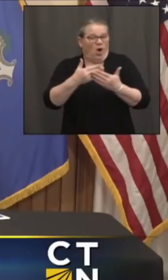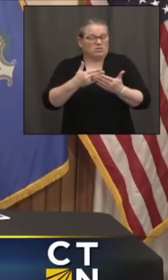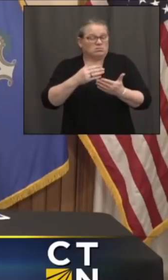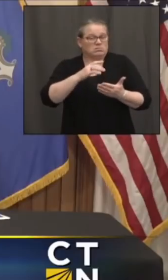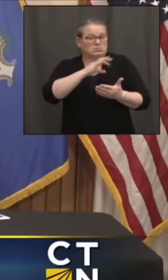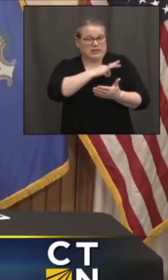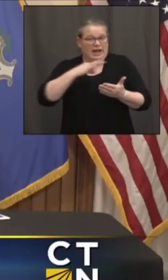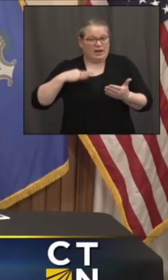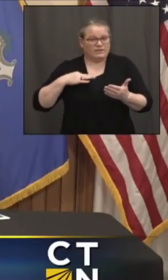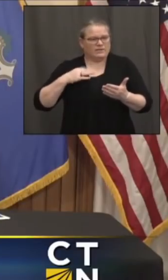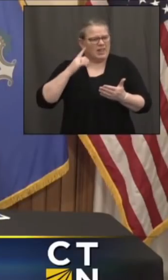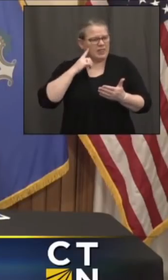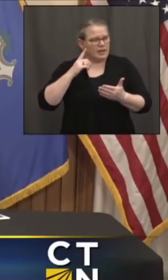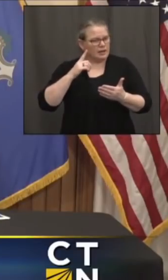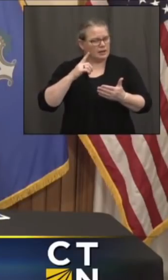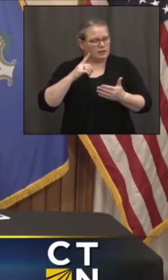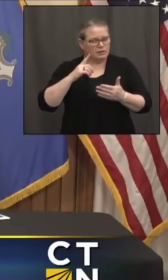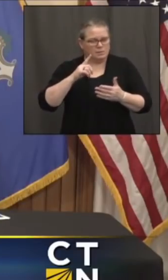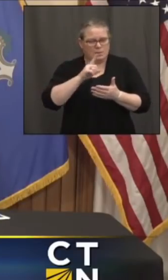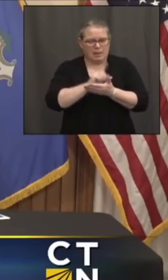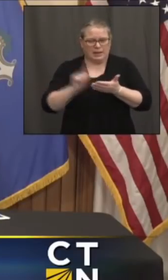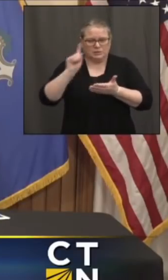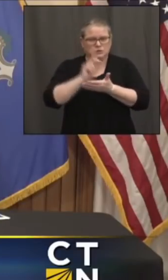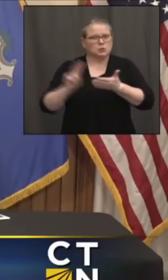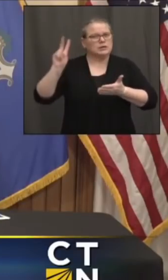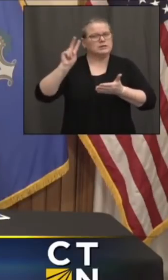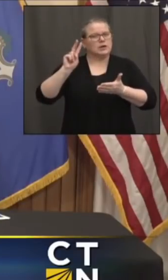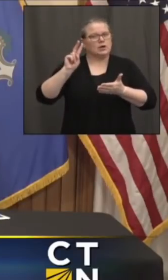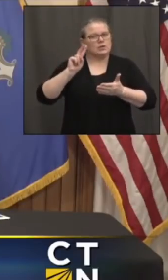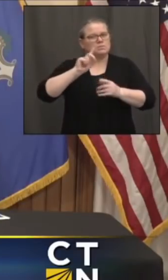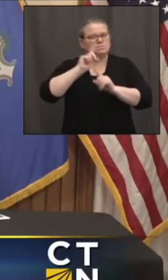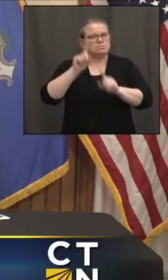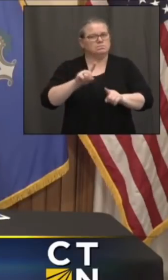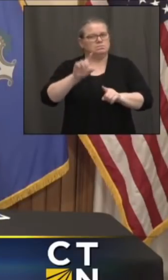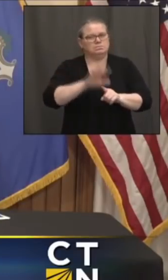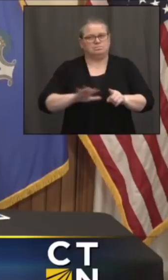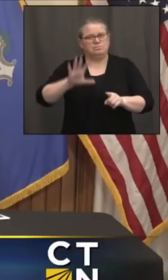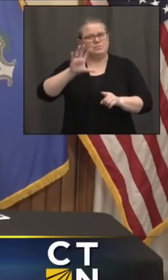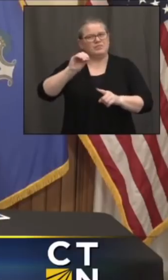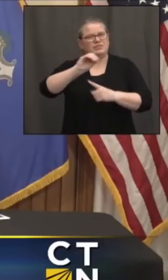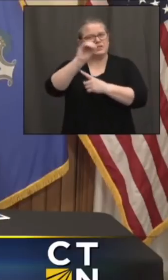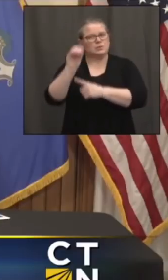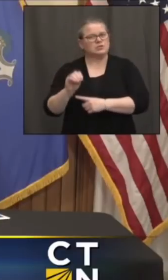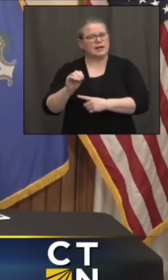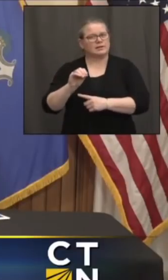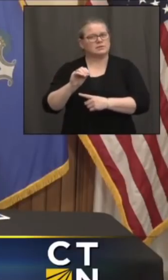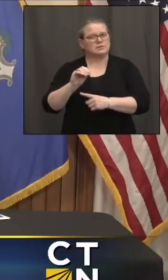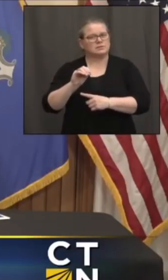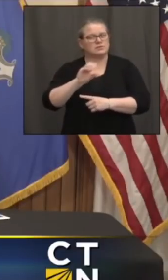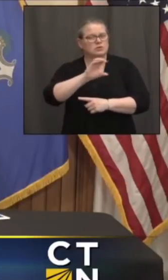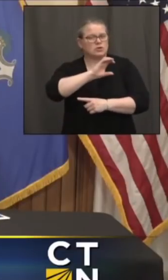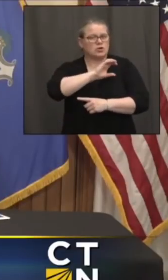maybe a week or two ago, I think it was about 50% maybe. I can't recall off the top of my head.